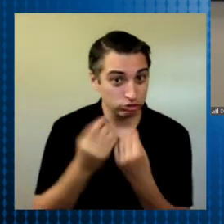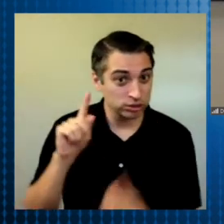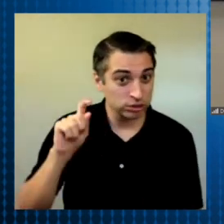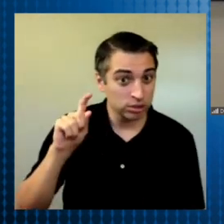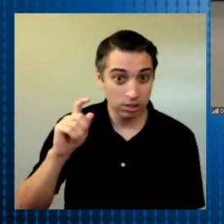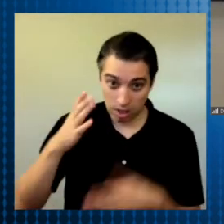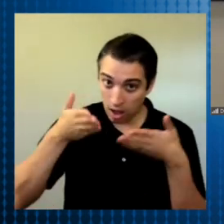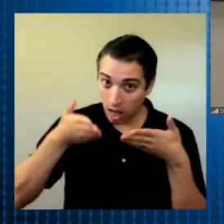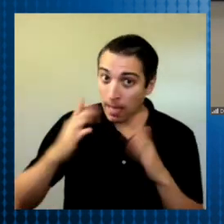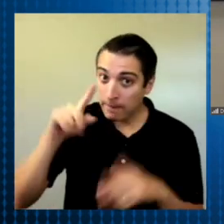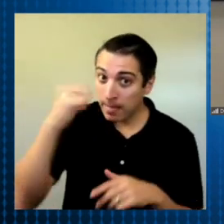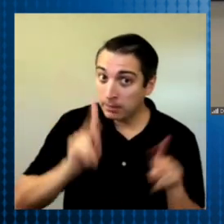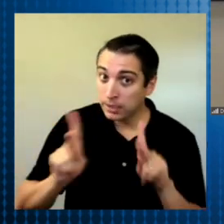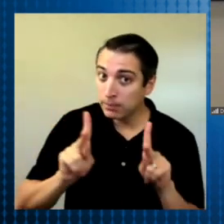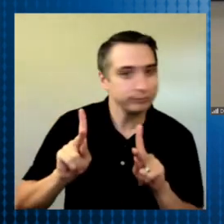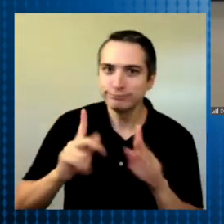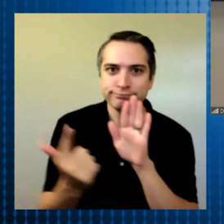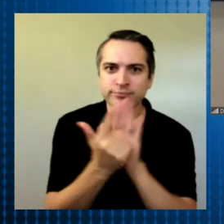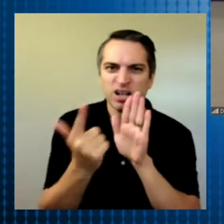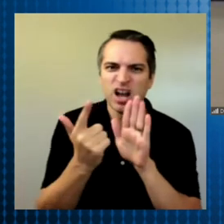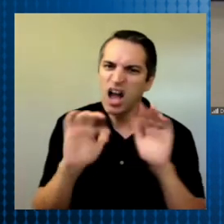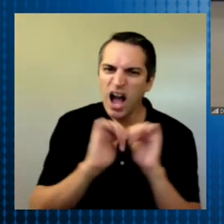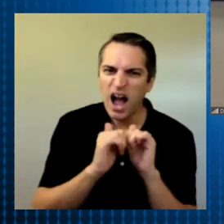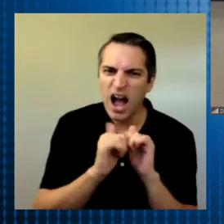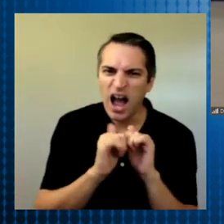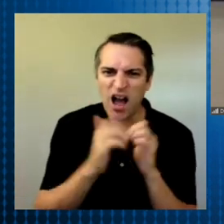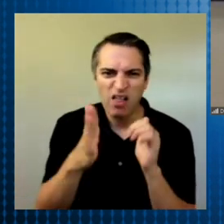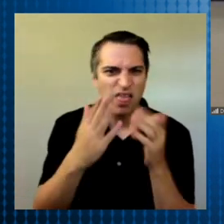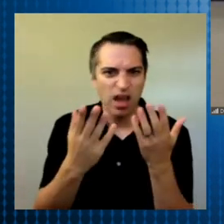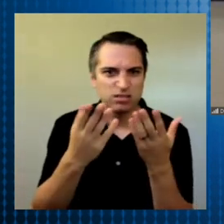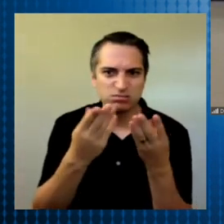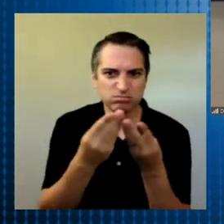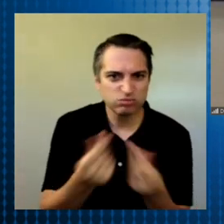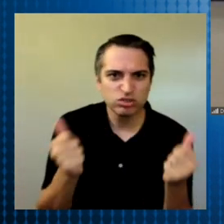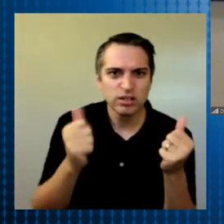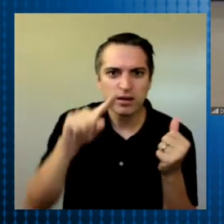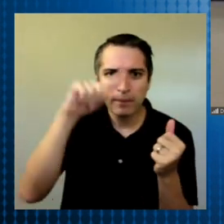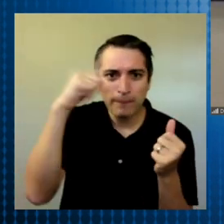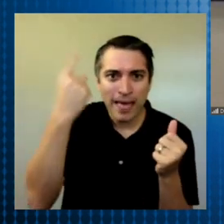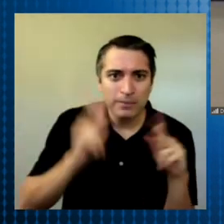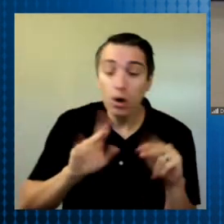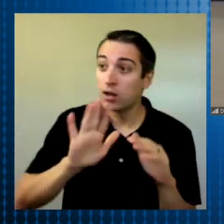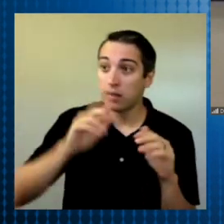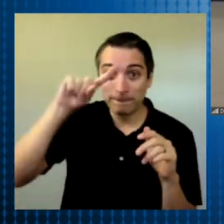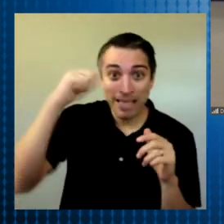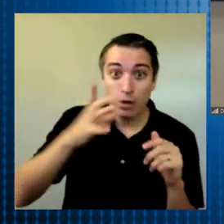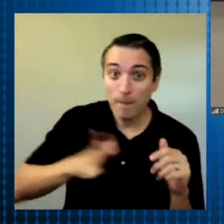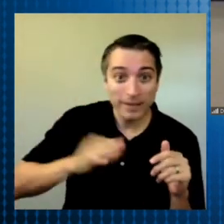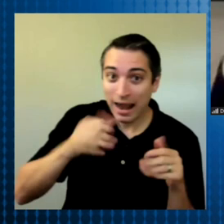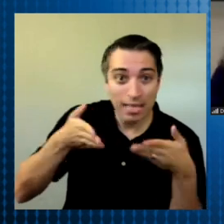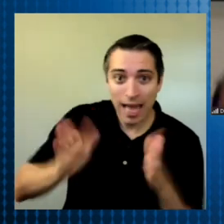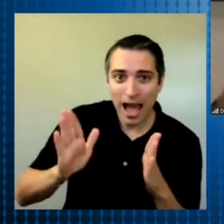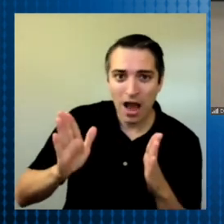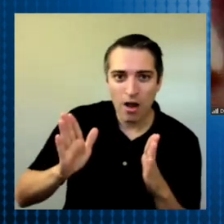Black folk in? How did they handle the Black thing at the Y? How did they handle the Black women when they wouldn't let the Black women at the Y? Let me